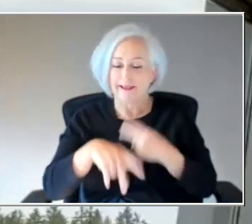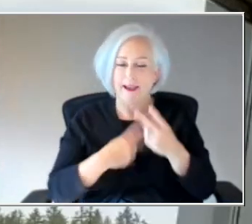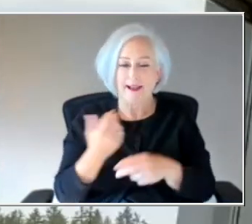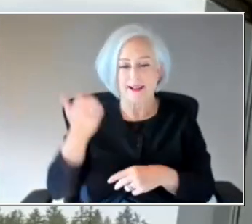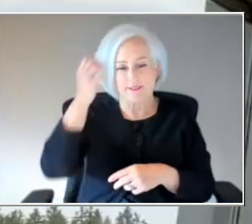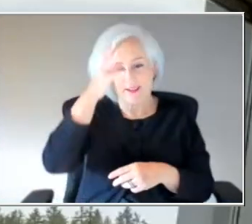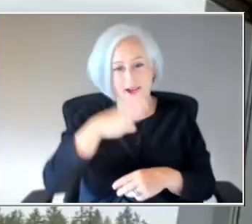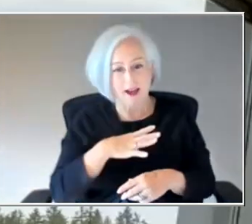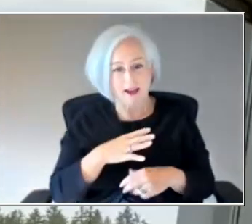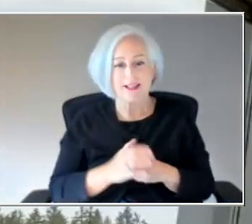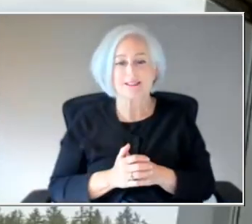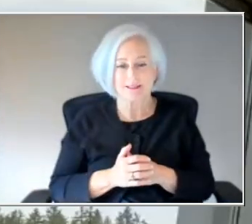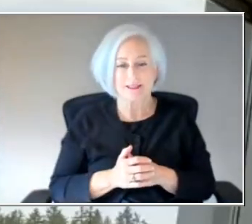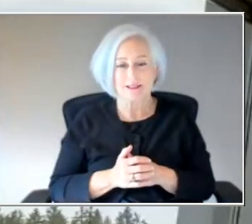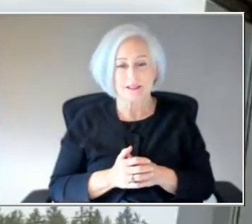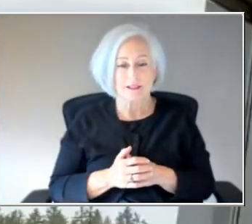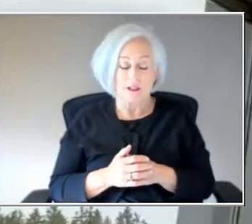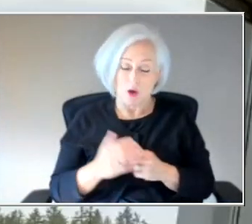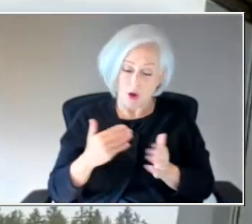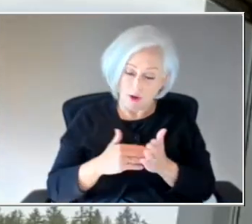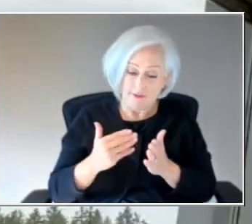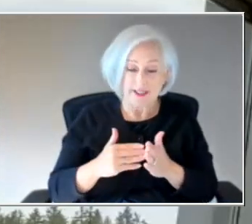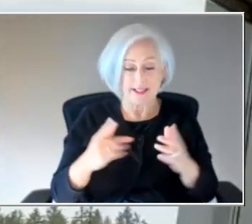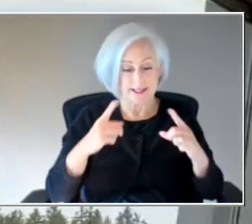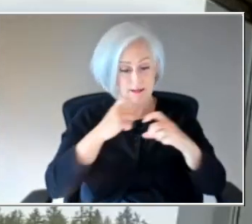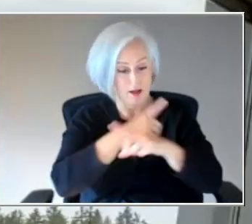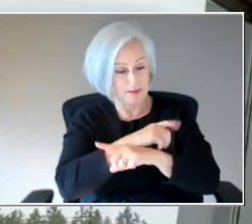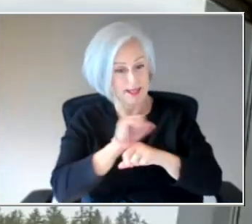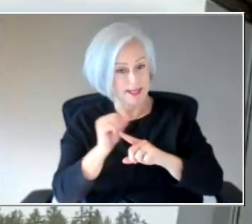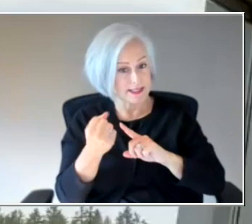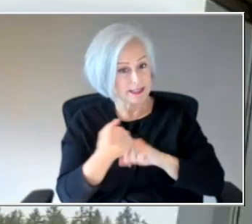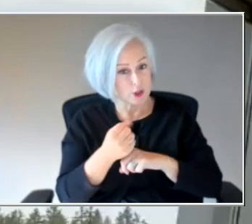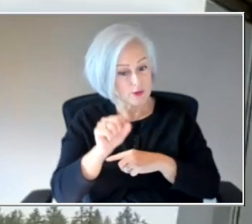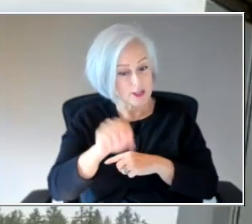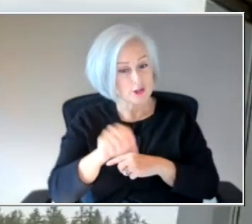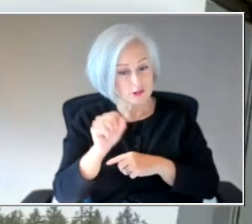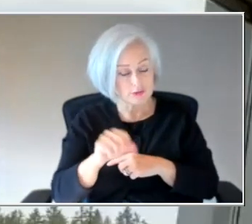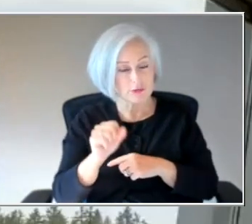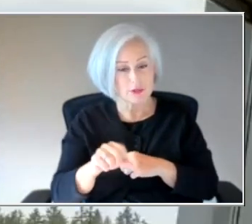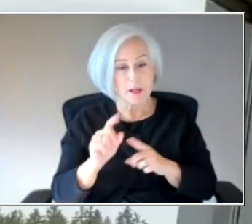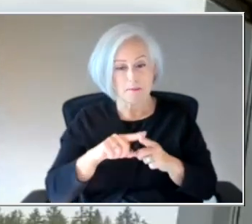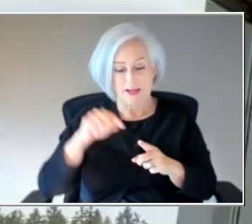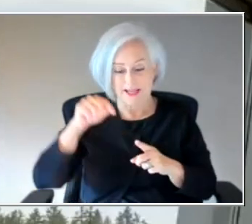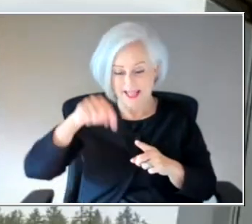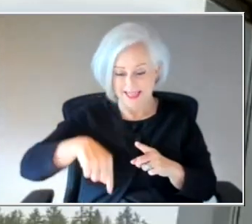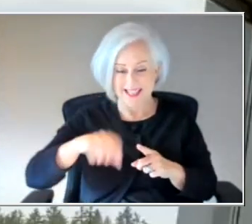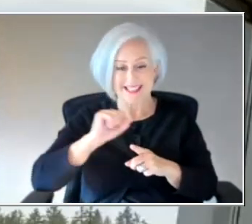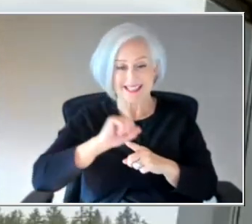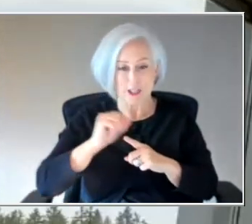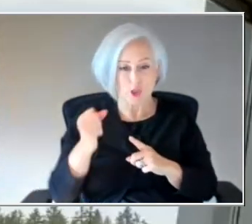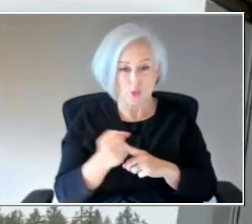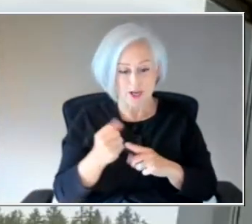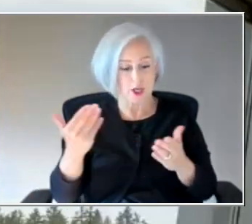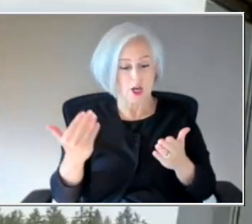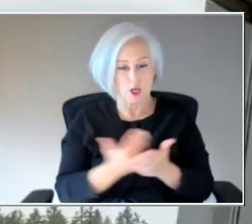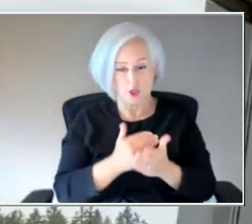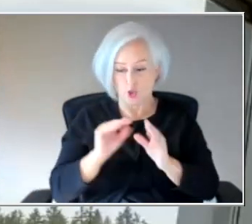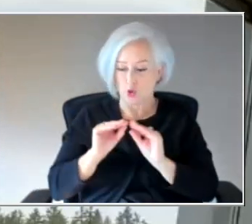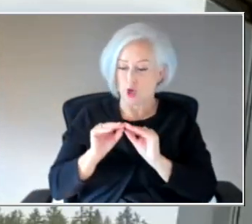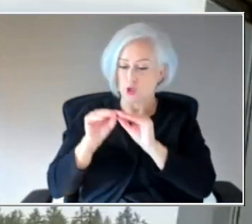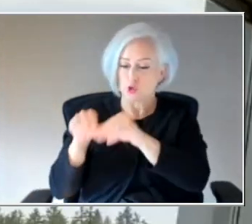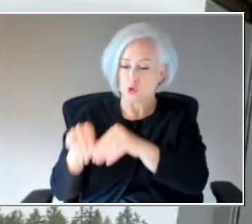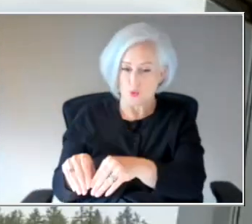complicated situations, but in this instance, I always say putting a new transplant into a child is like putting a V8 in